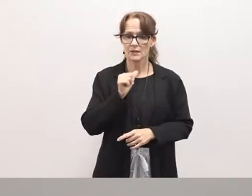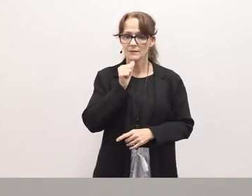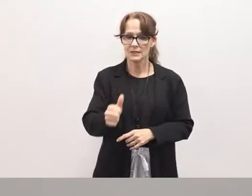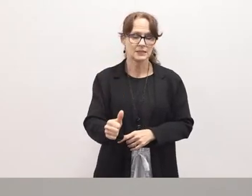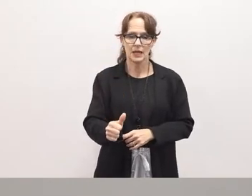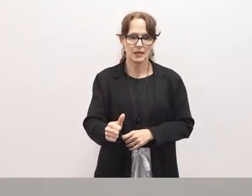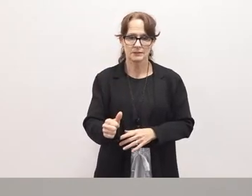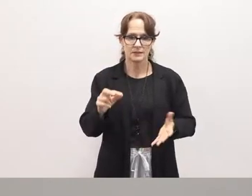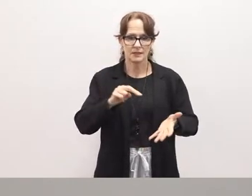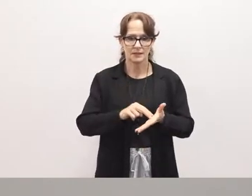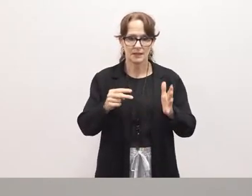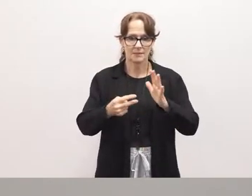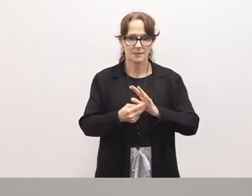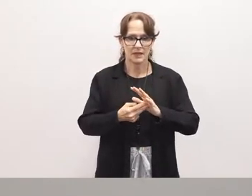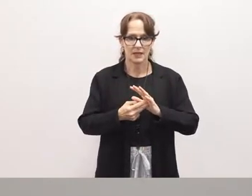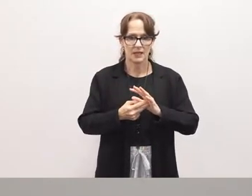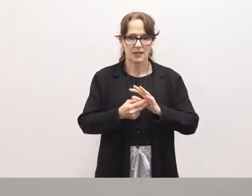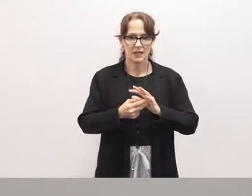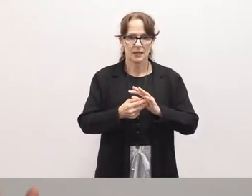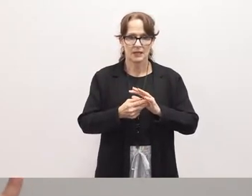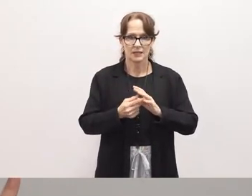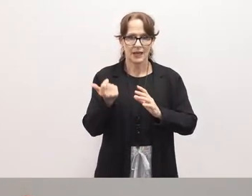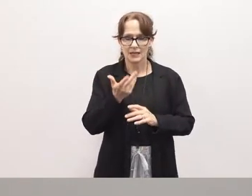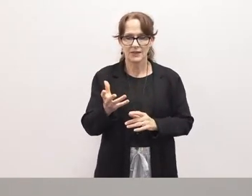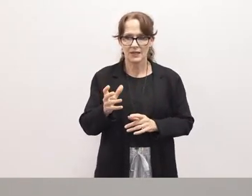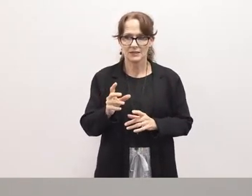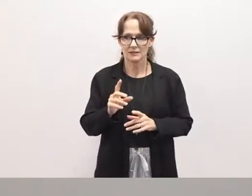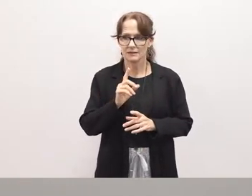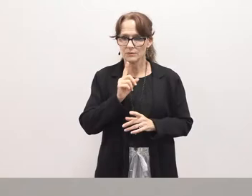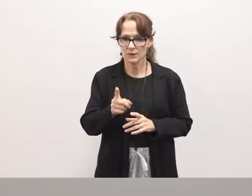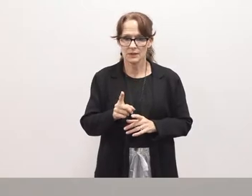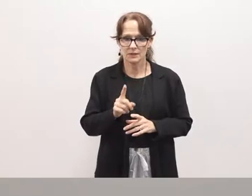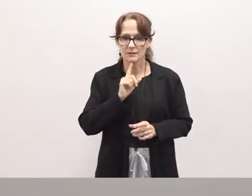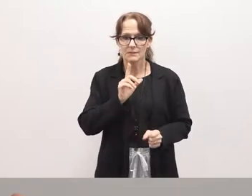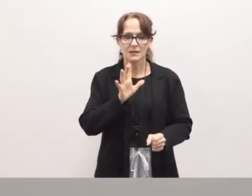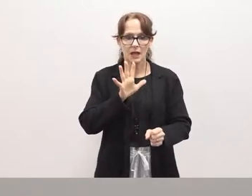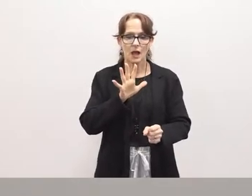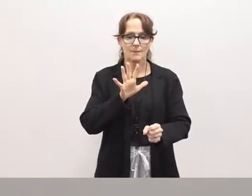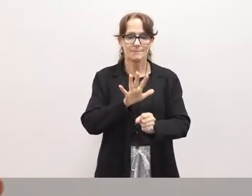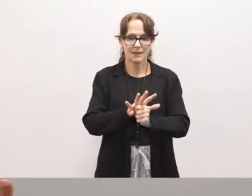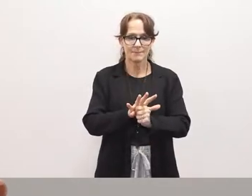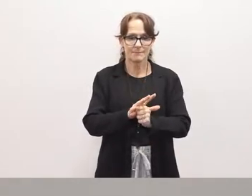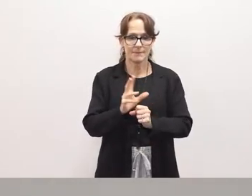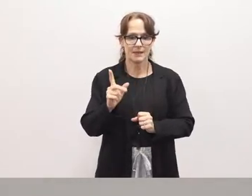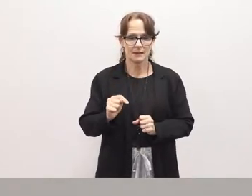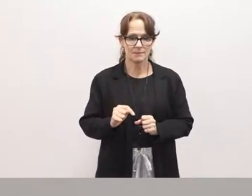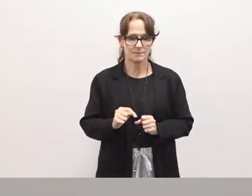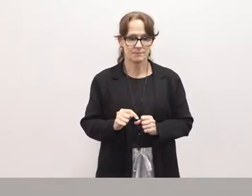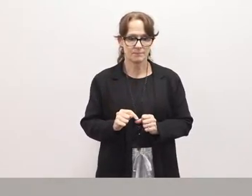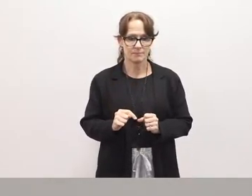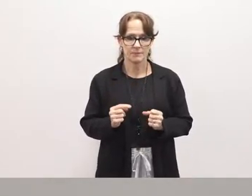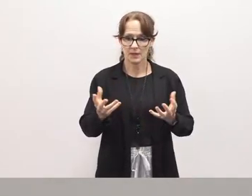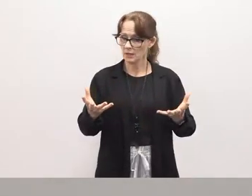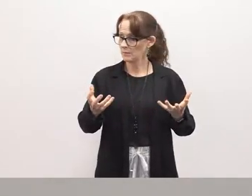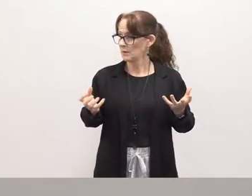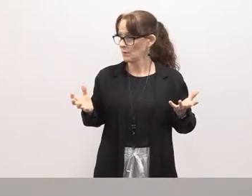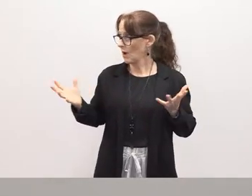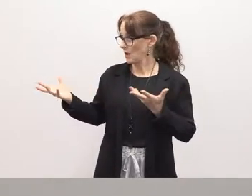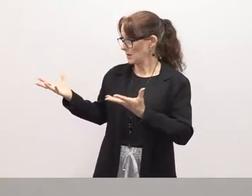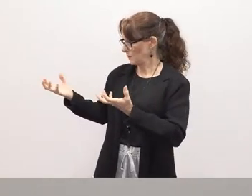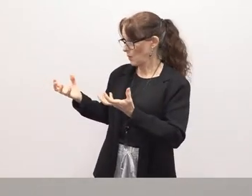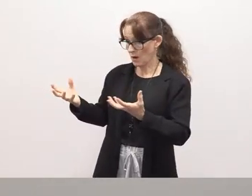doesn't mean anything substantively. Let's just make a commitment. So, but unless everybody wants to do that,